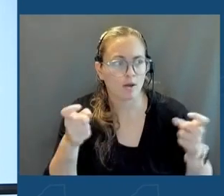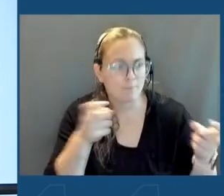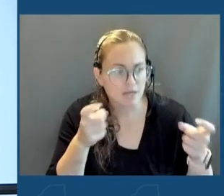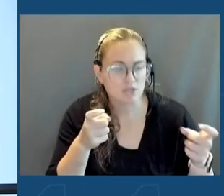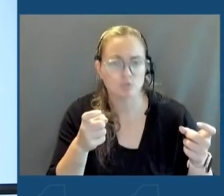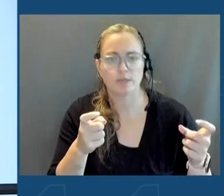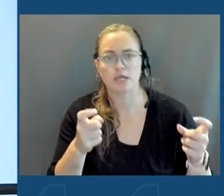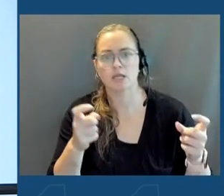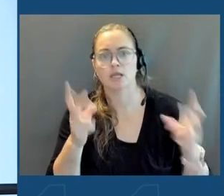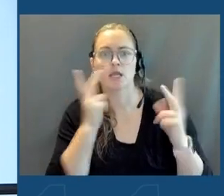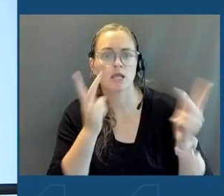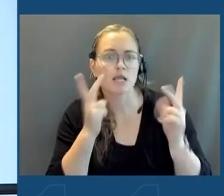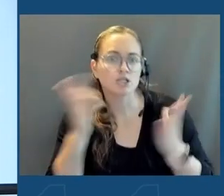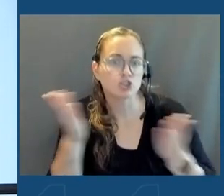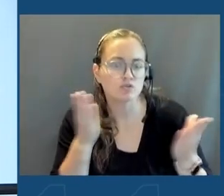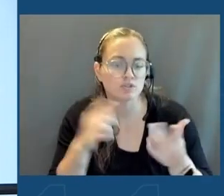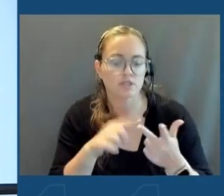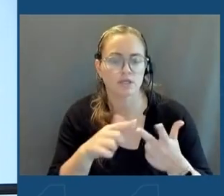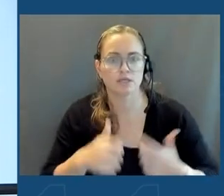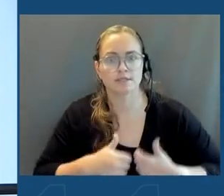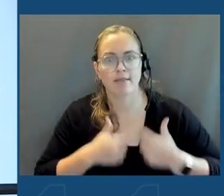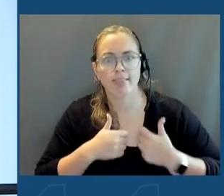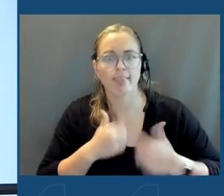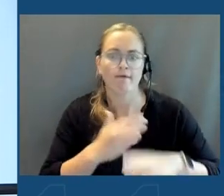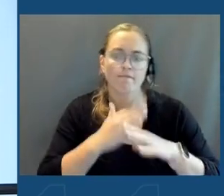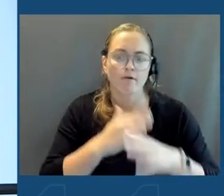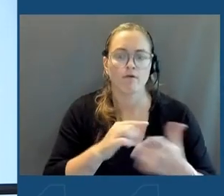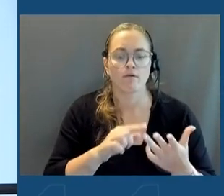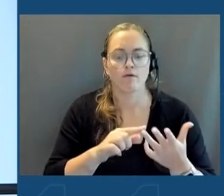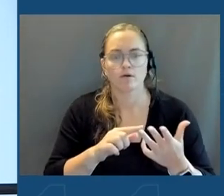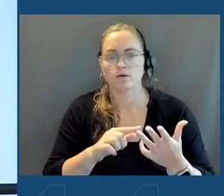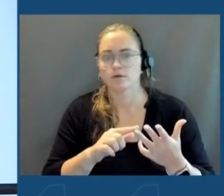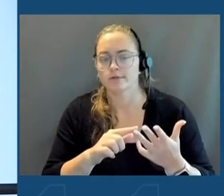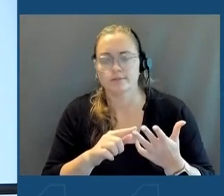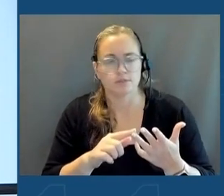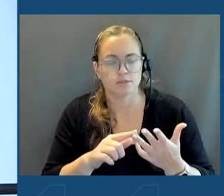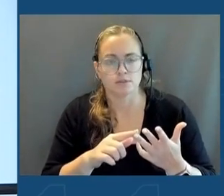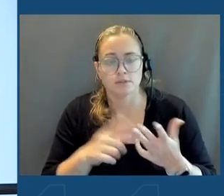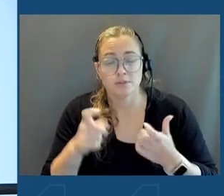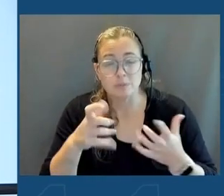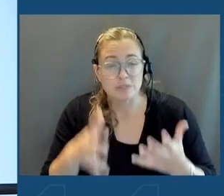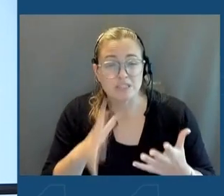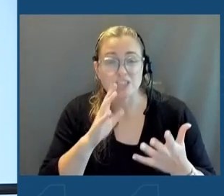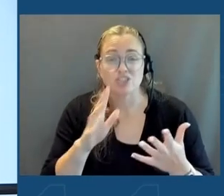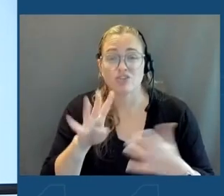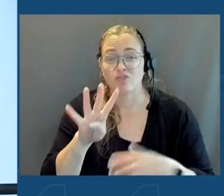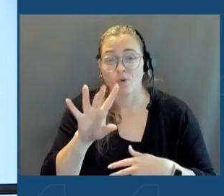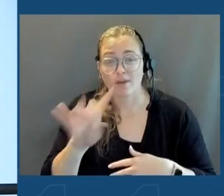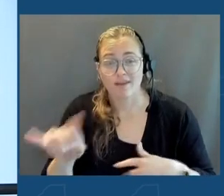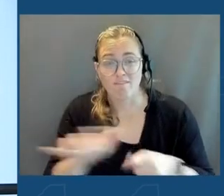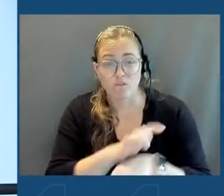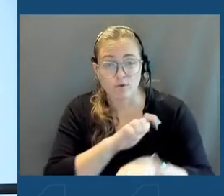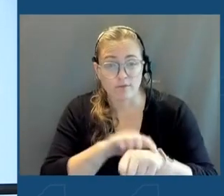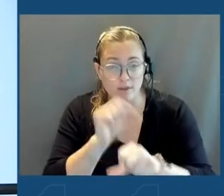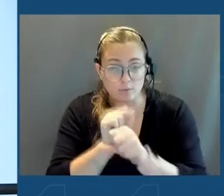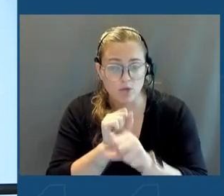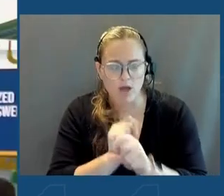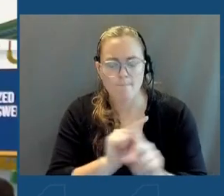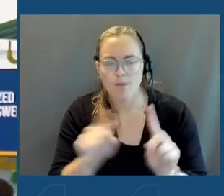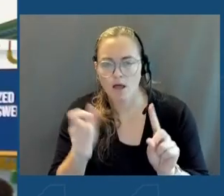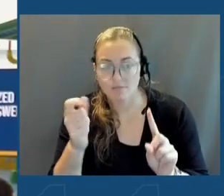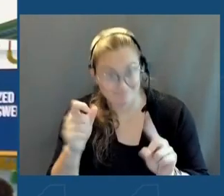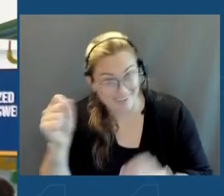services, lifeguards, park services, currently already 48 full and part-time jobs. But because, yeah.